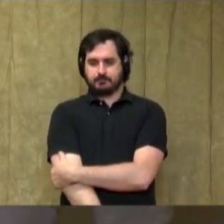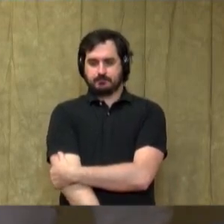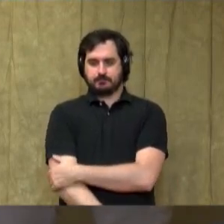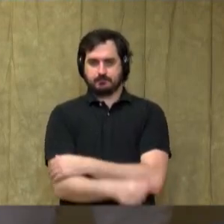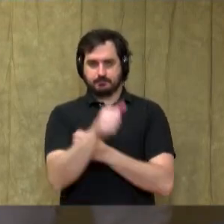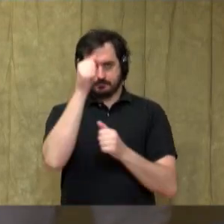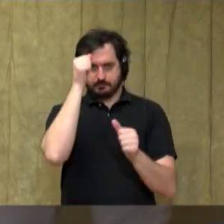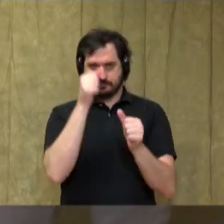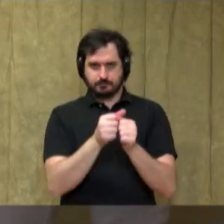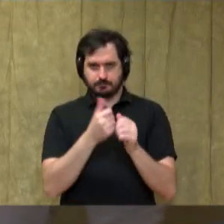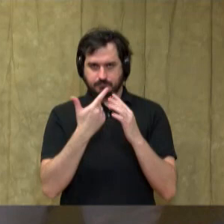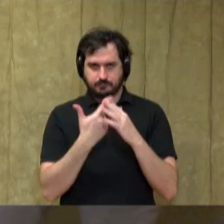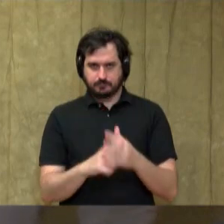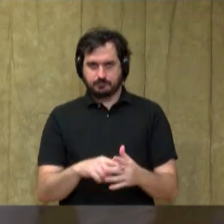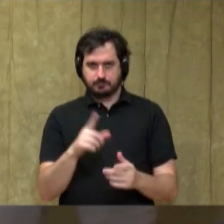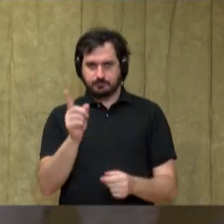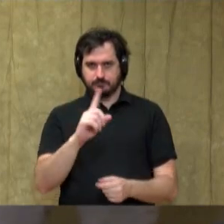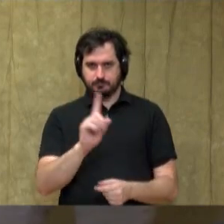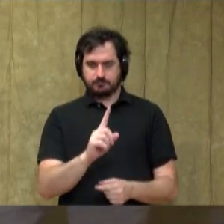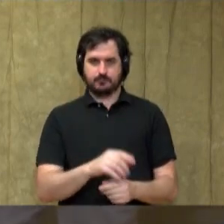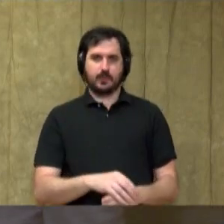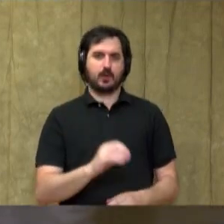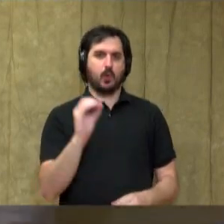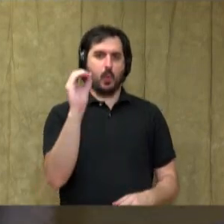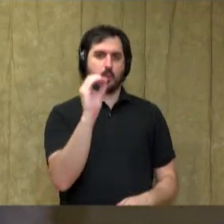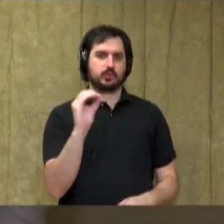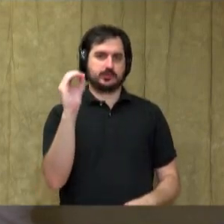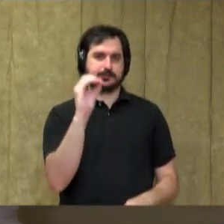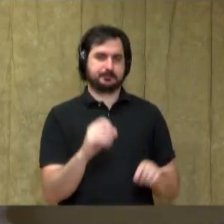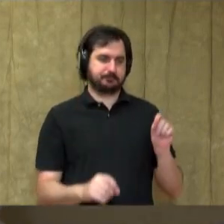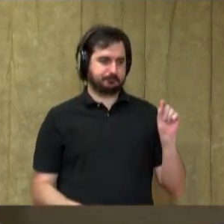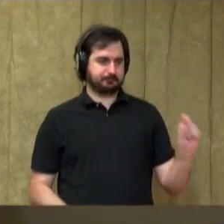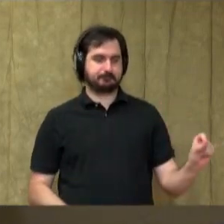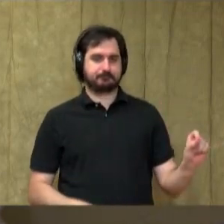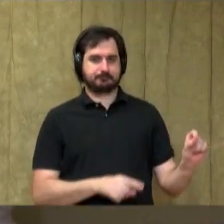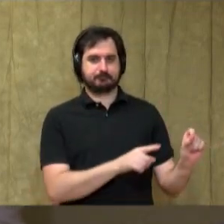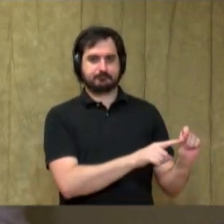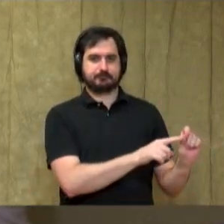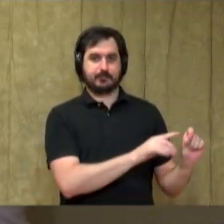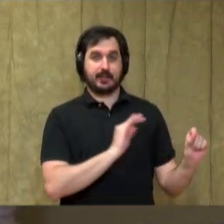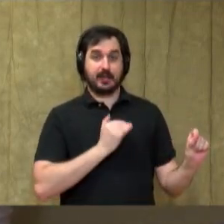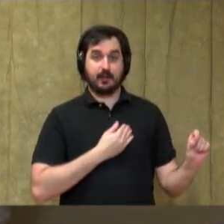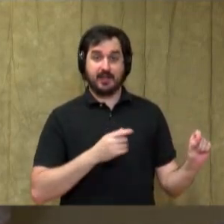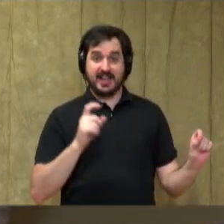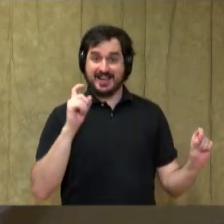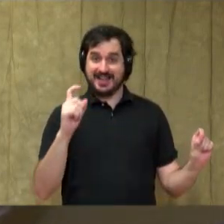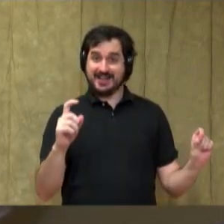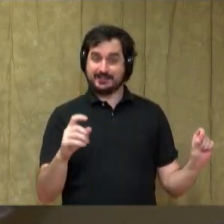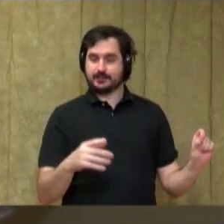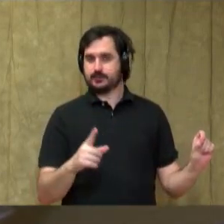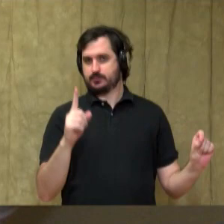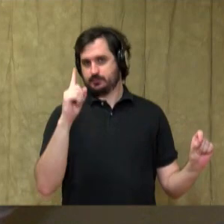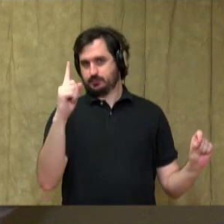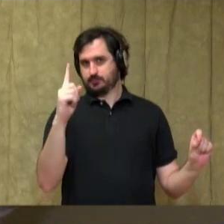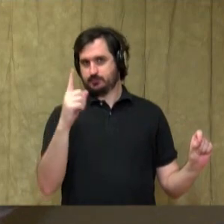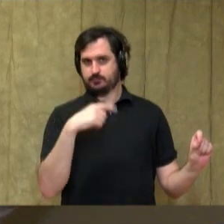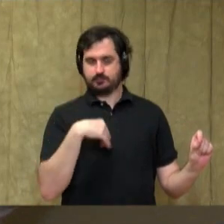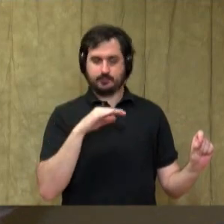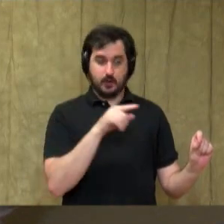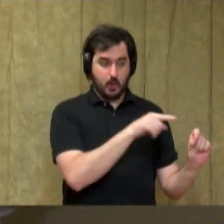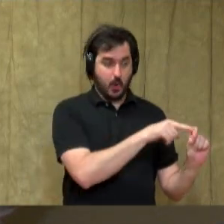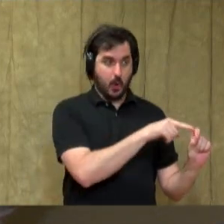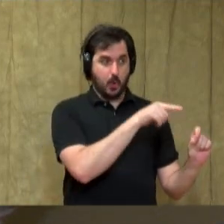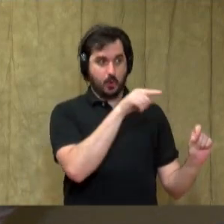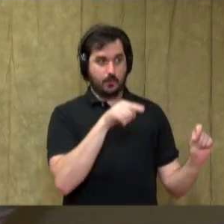Remember, we start where? The origin. And our X is 1. So I'm going to start at my origin. I'm going to go